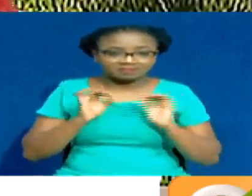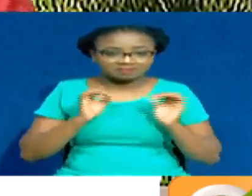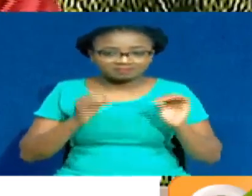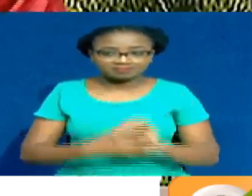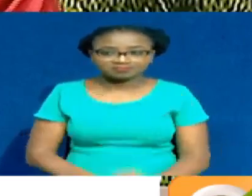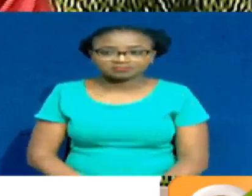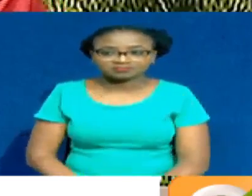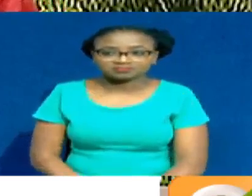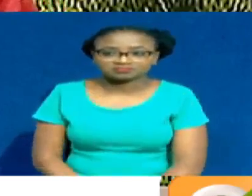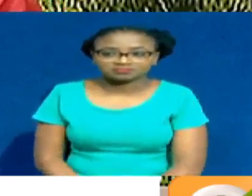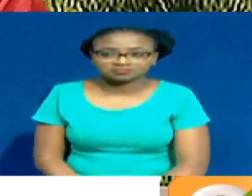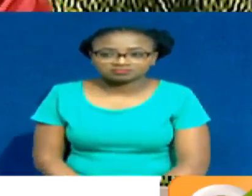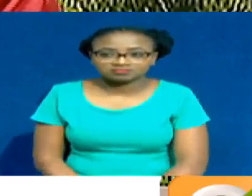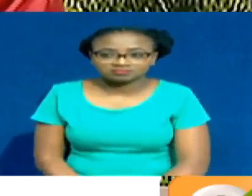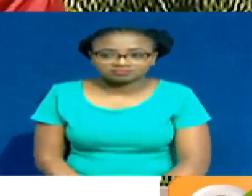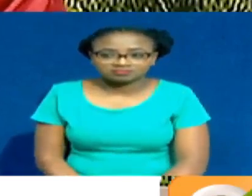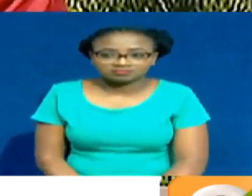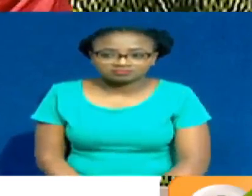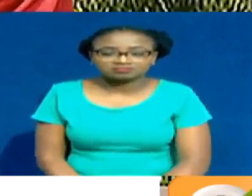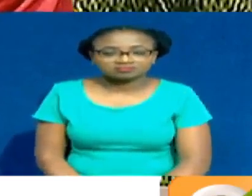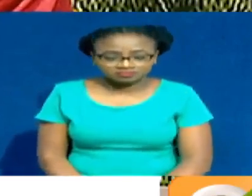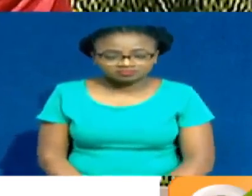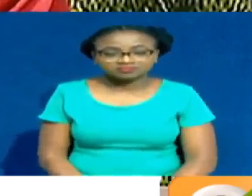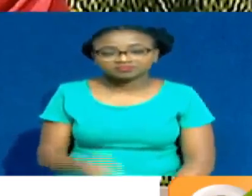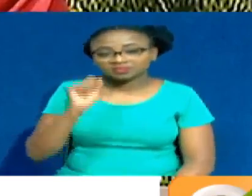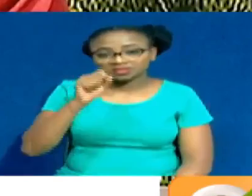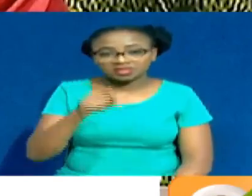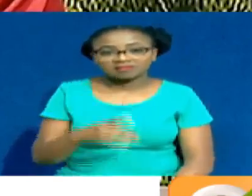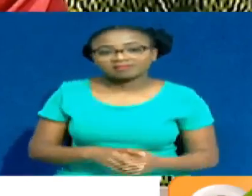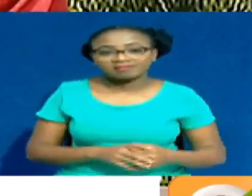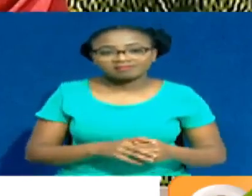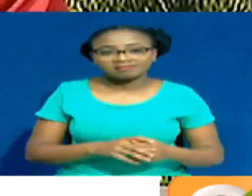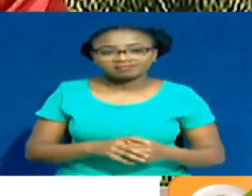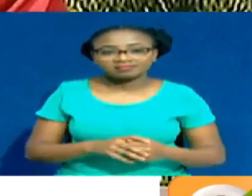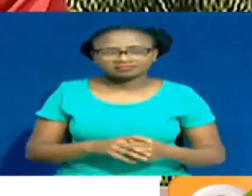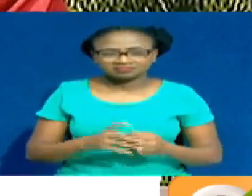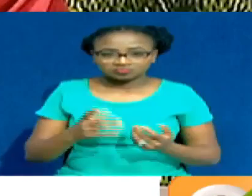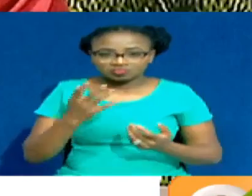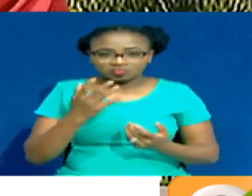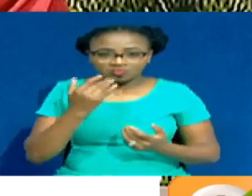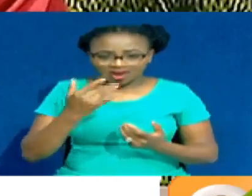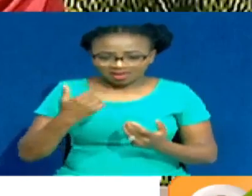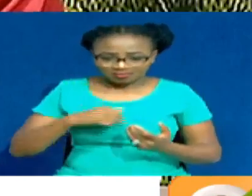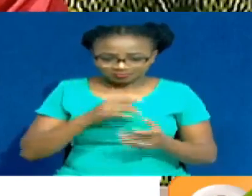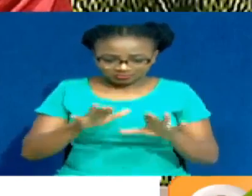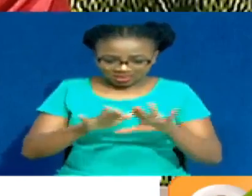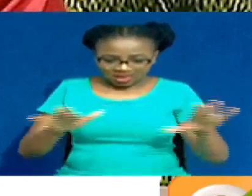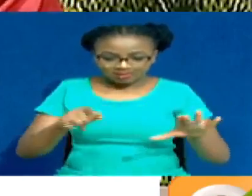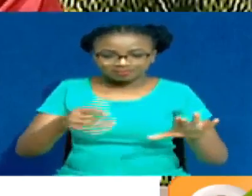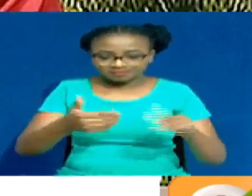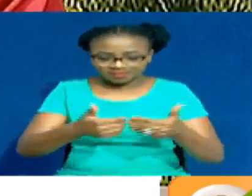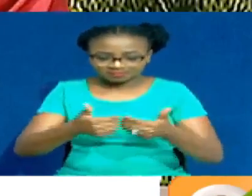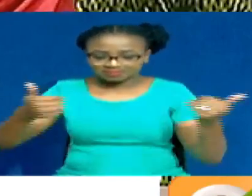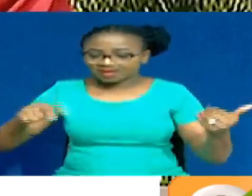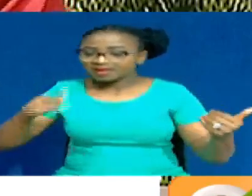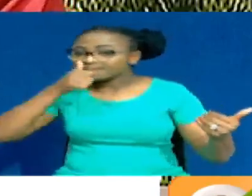I can say that looking you straight in the eye, because one of the things we've done is to separate public land from private land. This cadastre, and that is